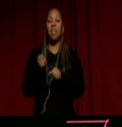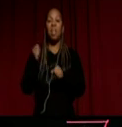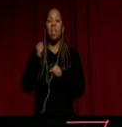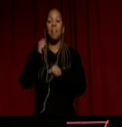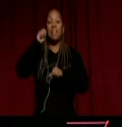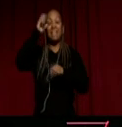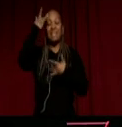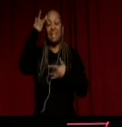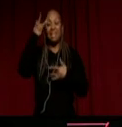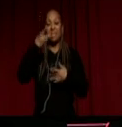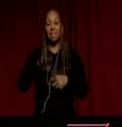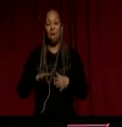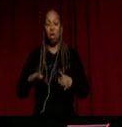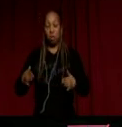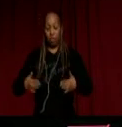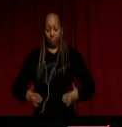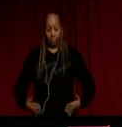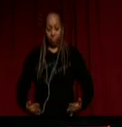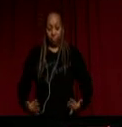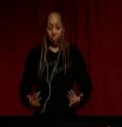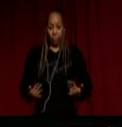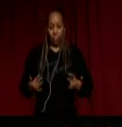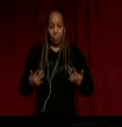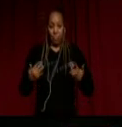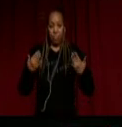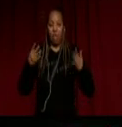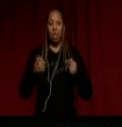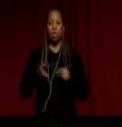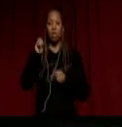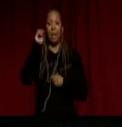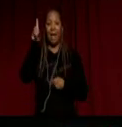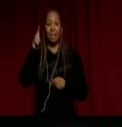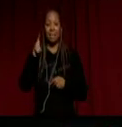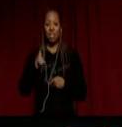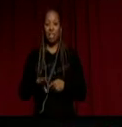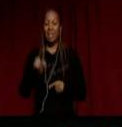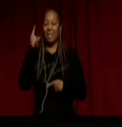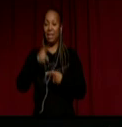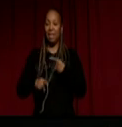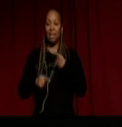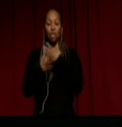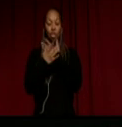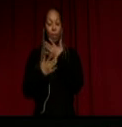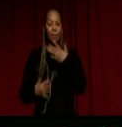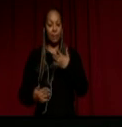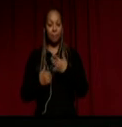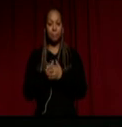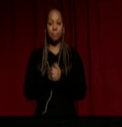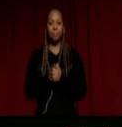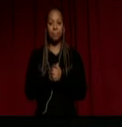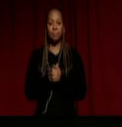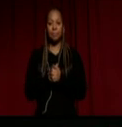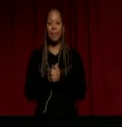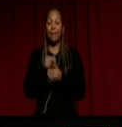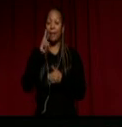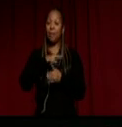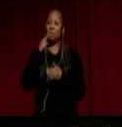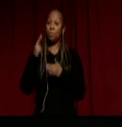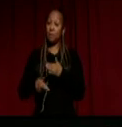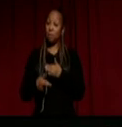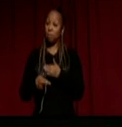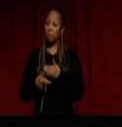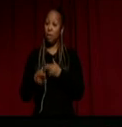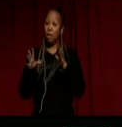this fluid to build up in your lungs, so the oxygen can't get across. It can't get to your blood. And as a result, they have to put you on